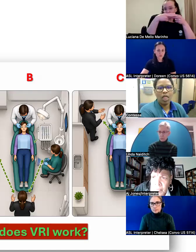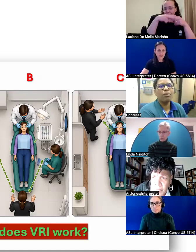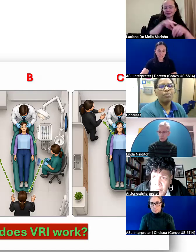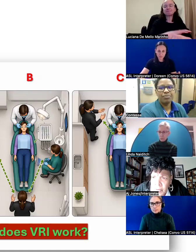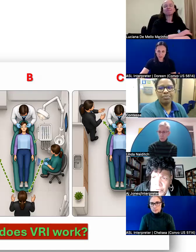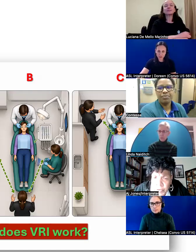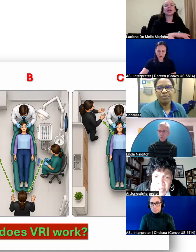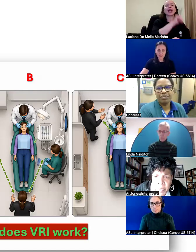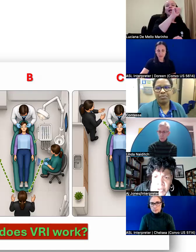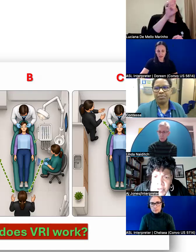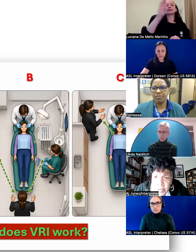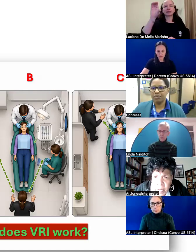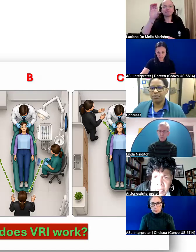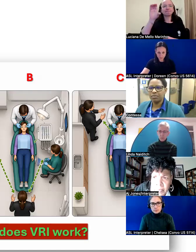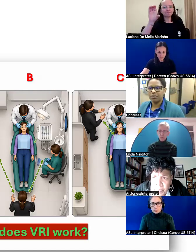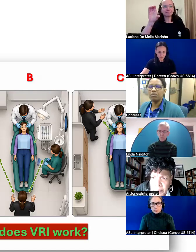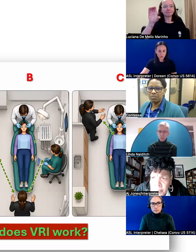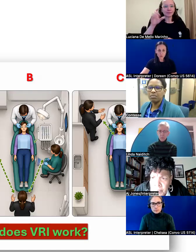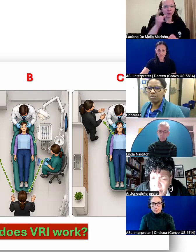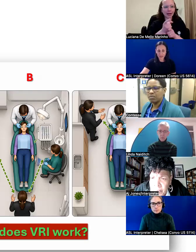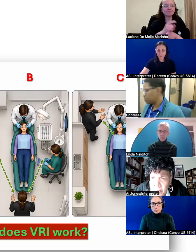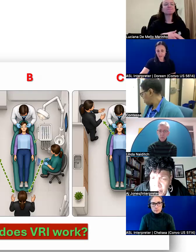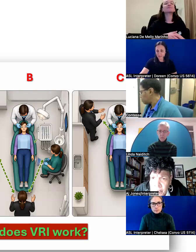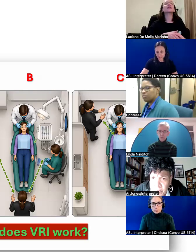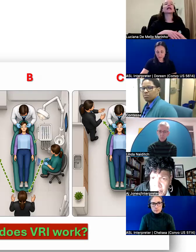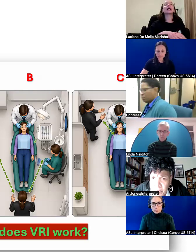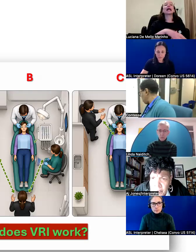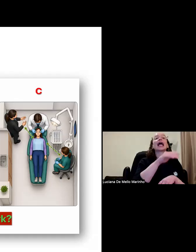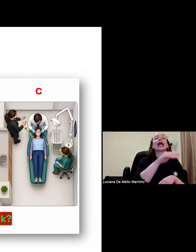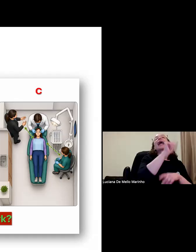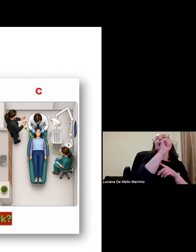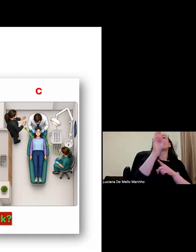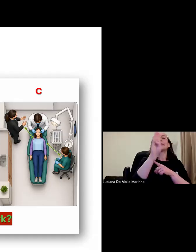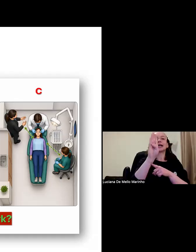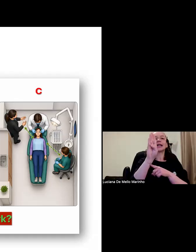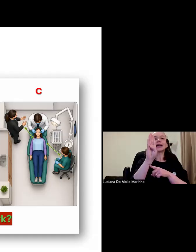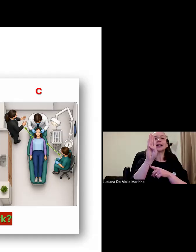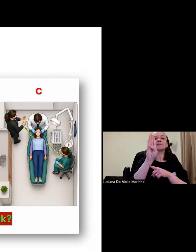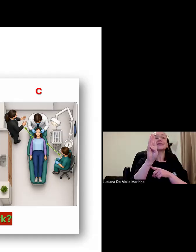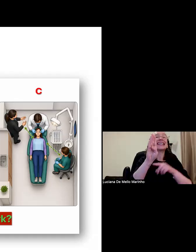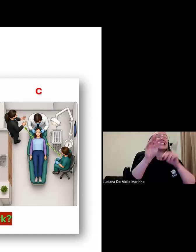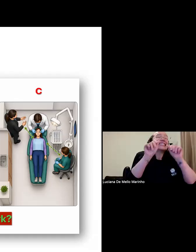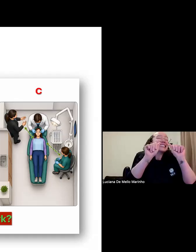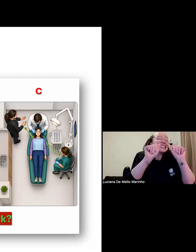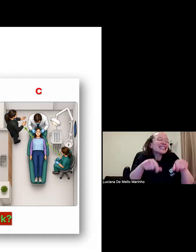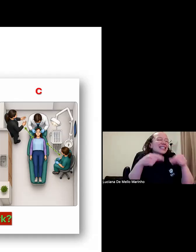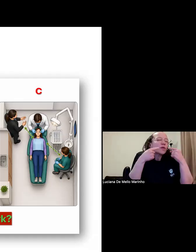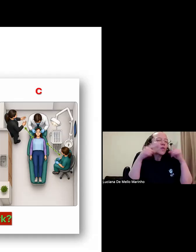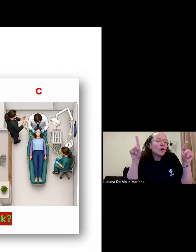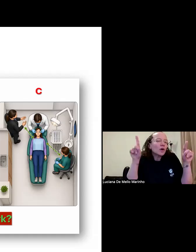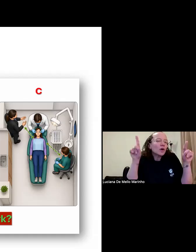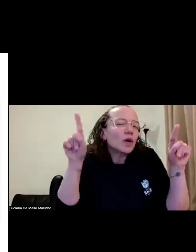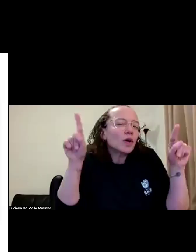So you can see the picture on the slide. We have A, B, and C. And so A and